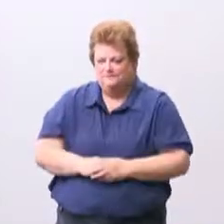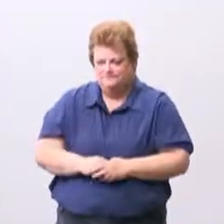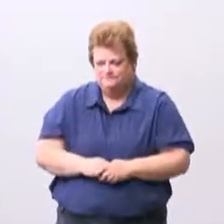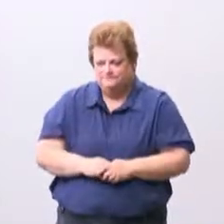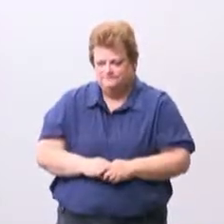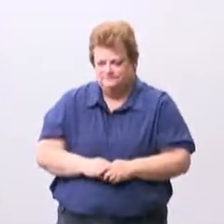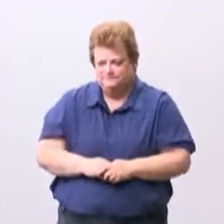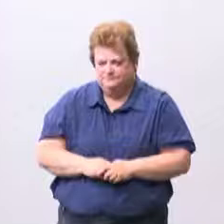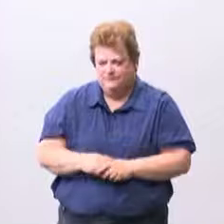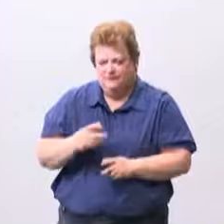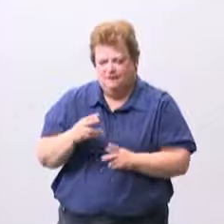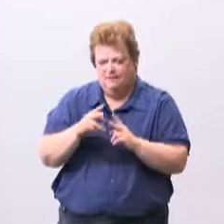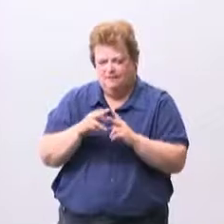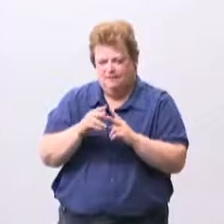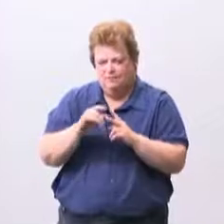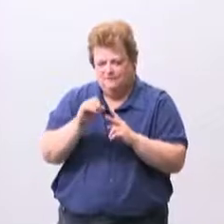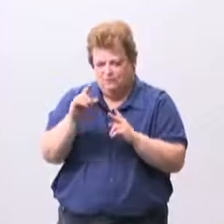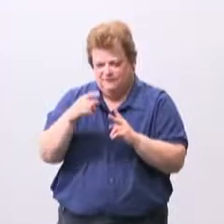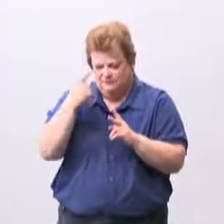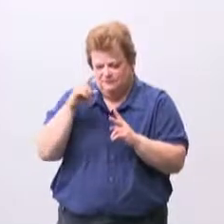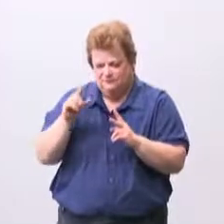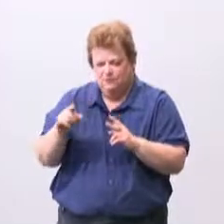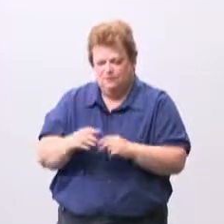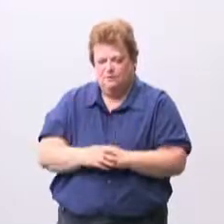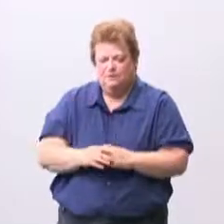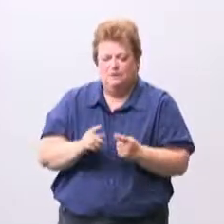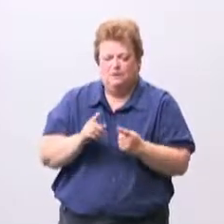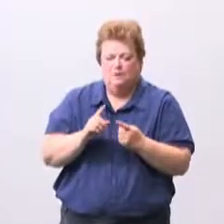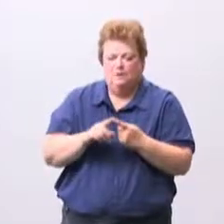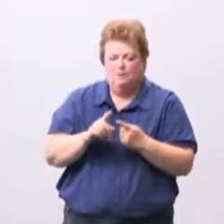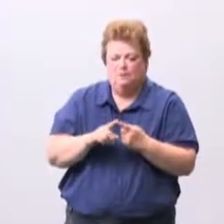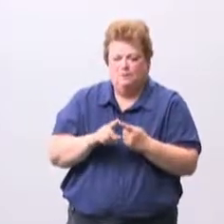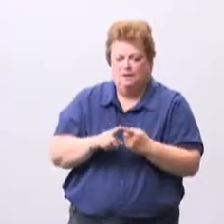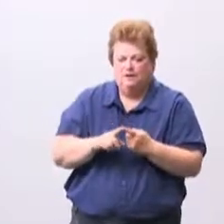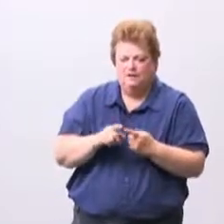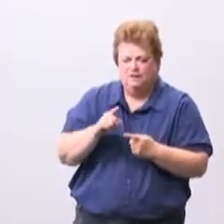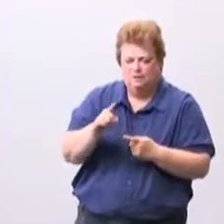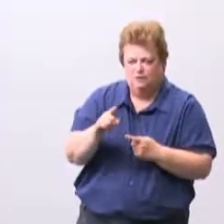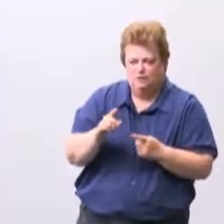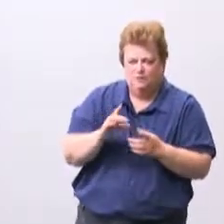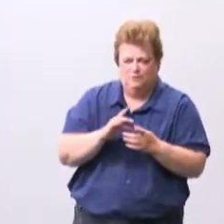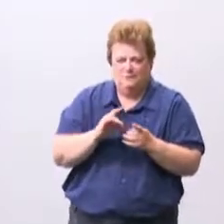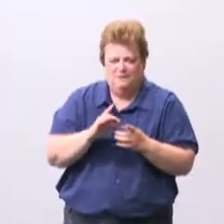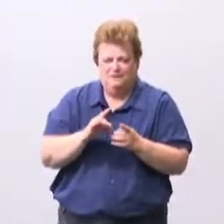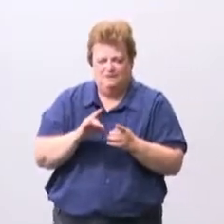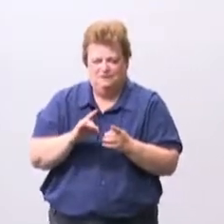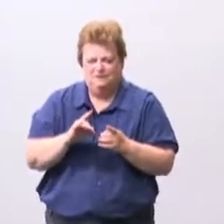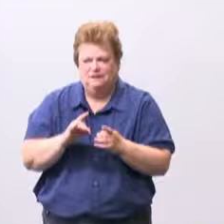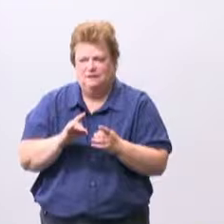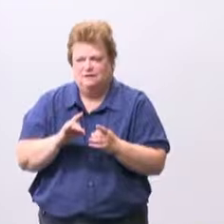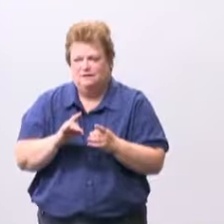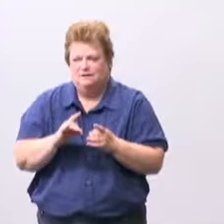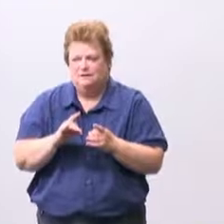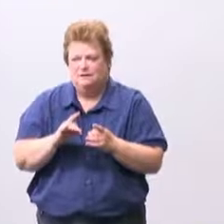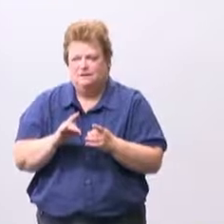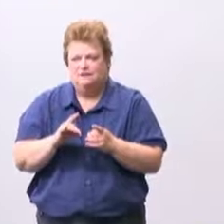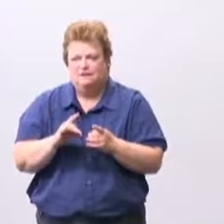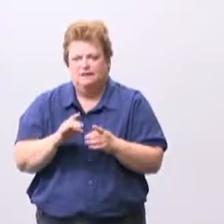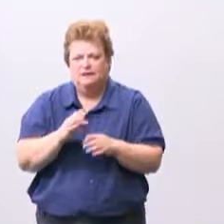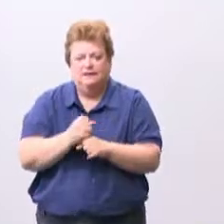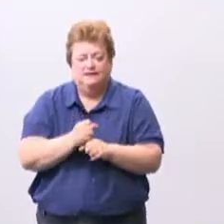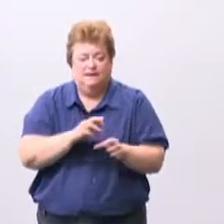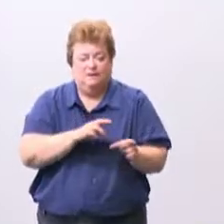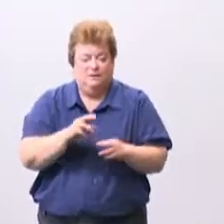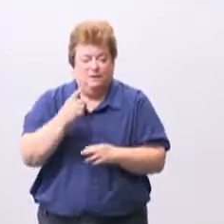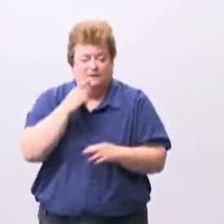Hi, I just have a couple of questions for you. One, you mentioned there at the very end, getting ready for